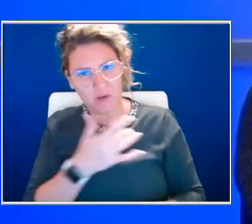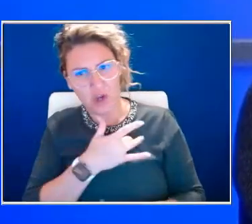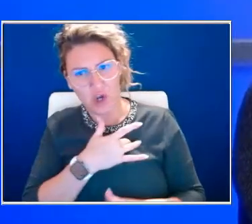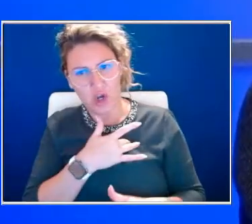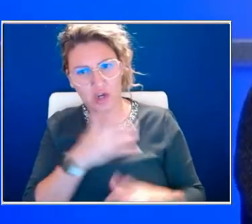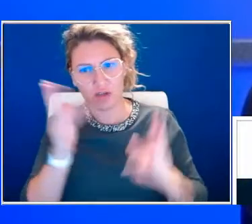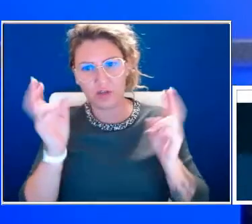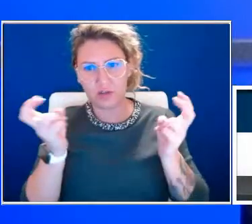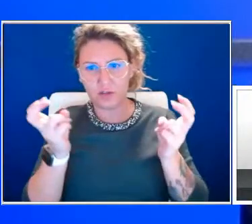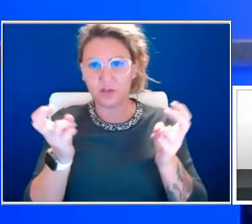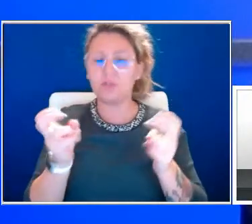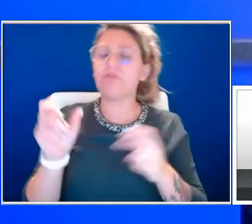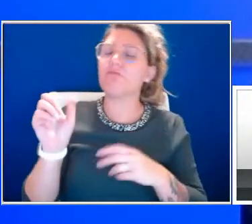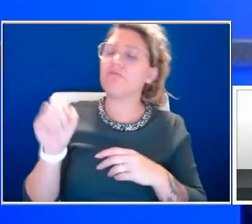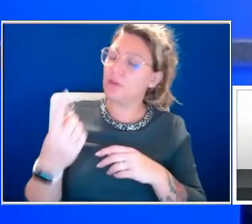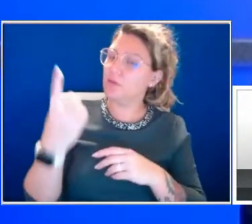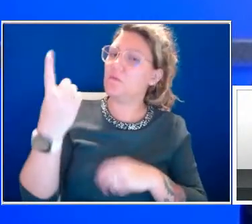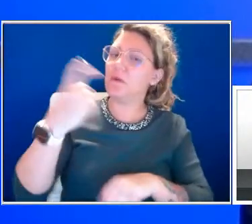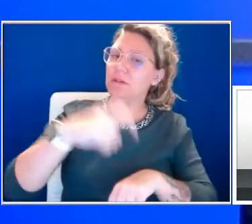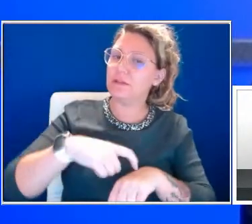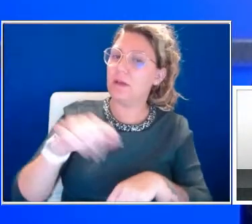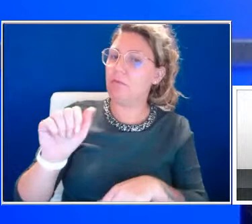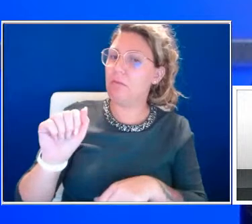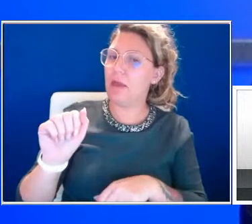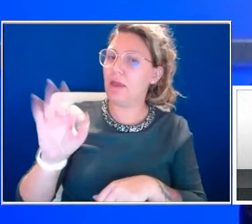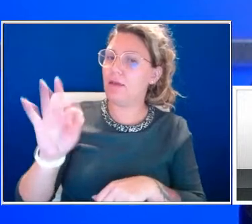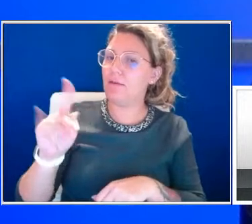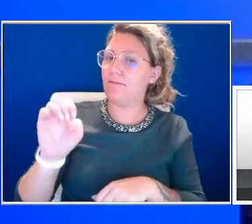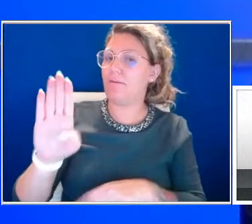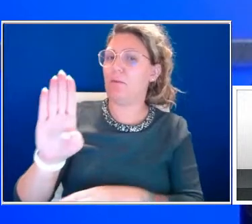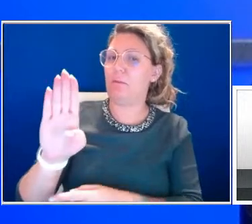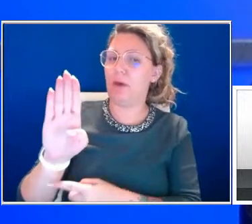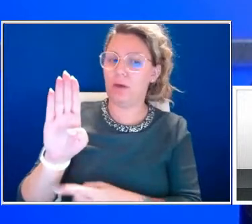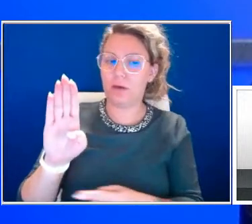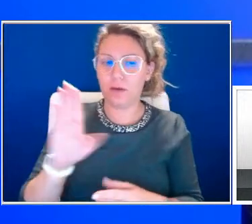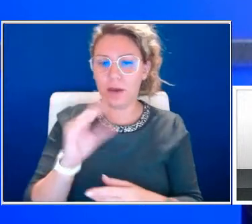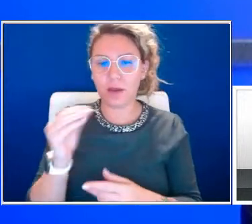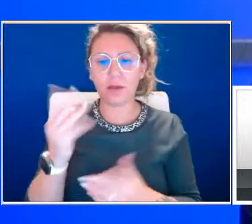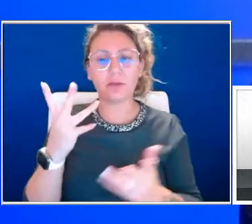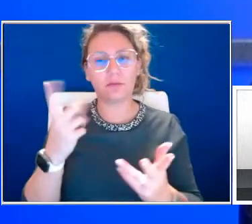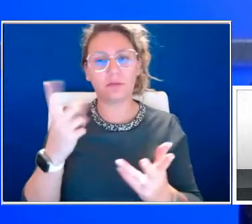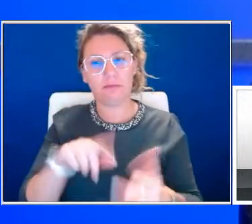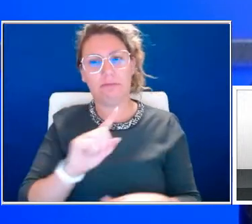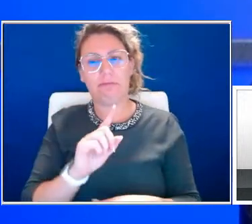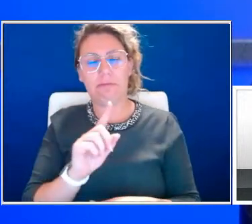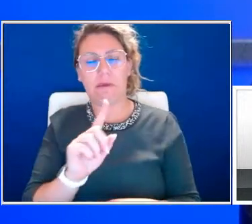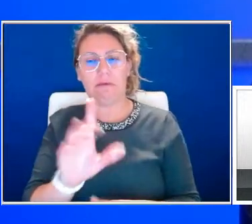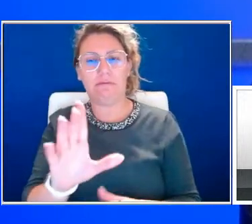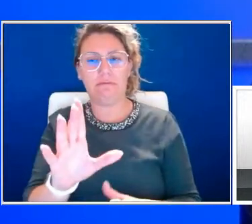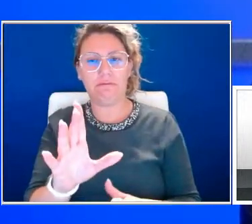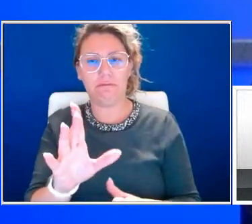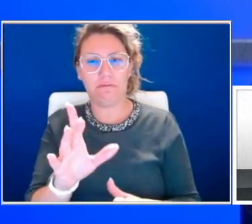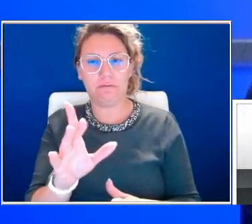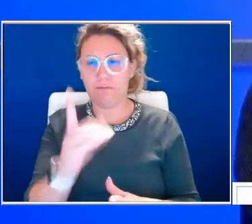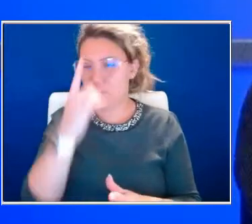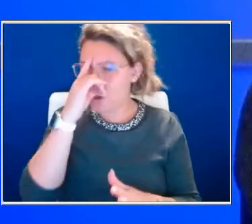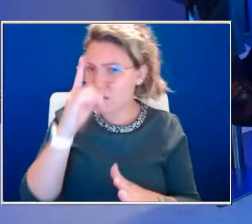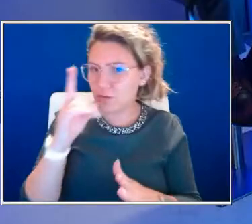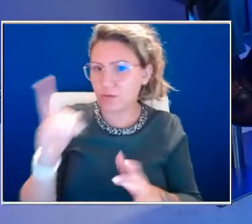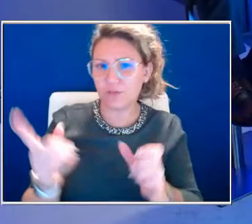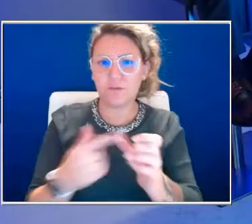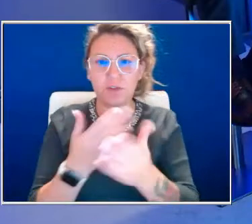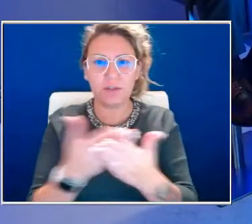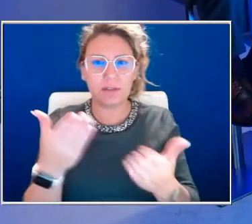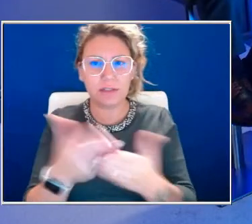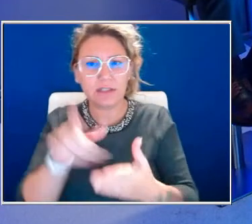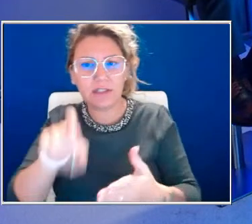an AFib, and I think that they thought that was the first direction I should go. So what is the heart